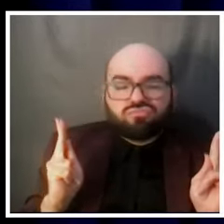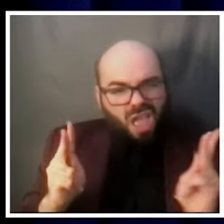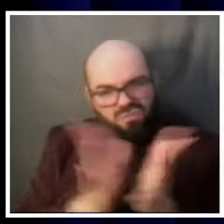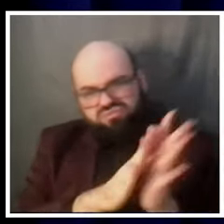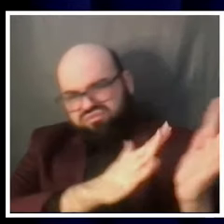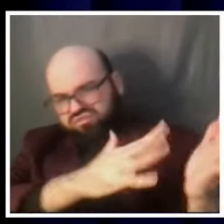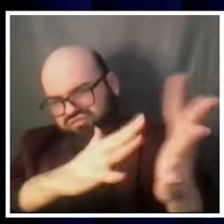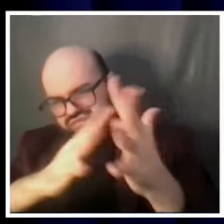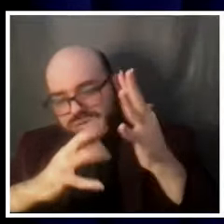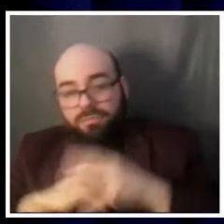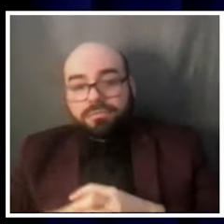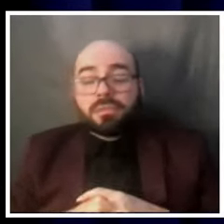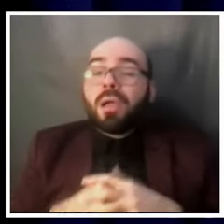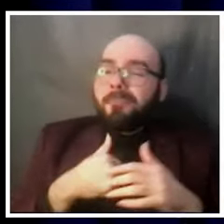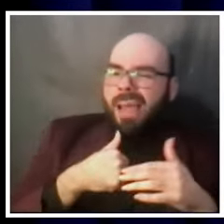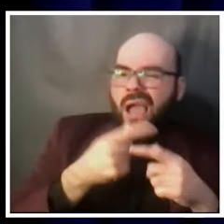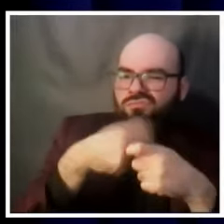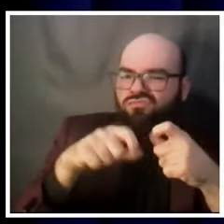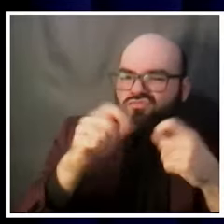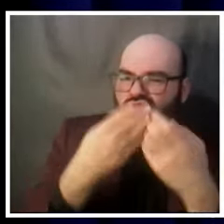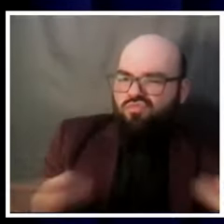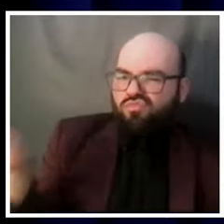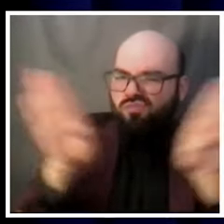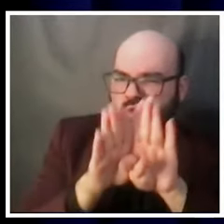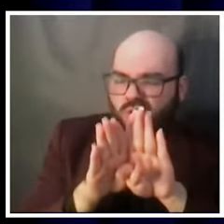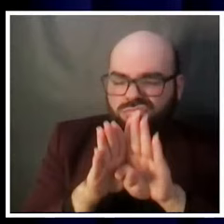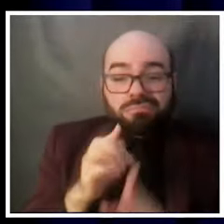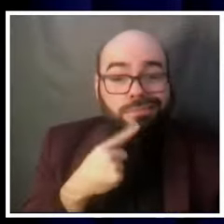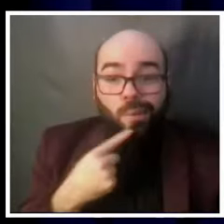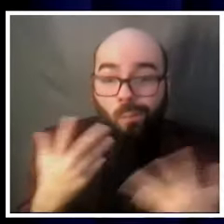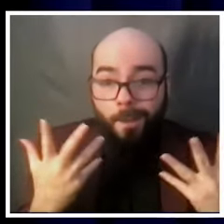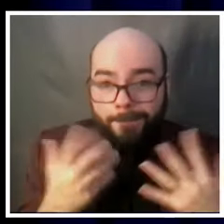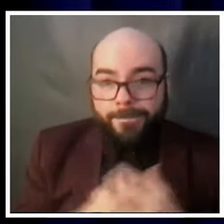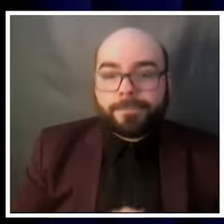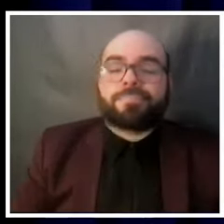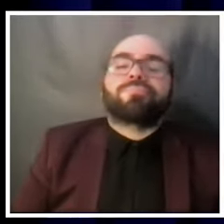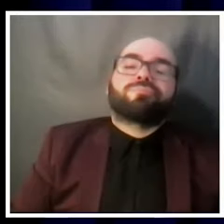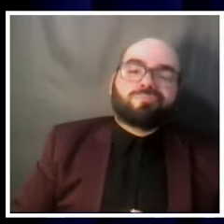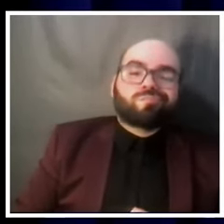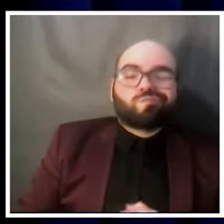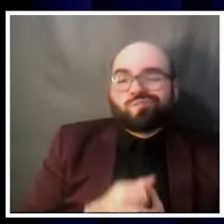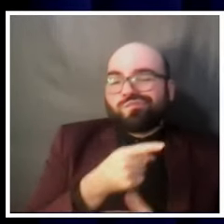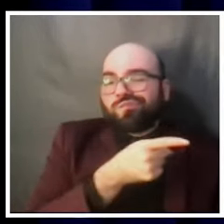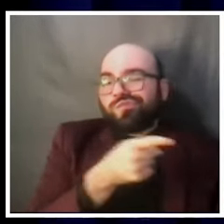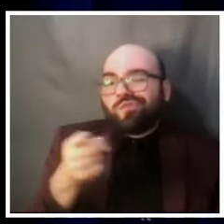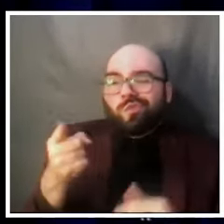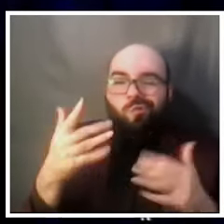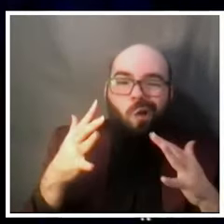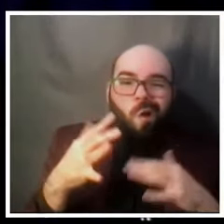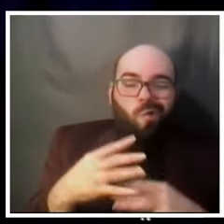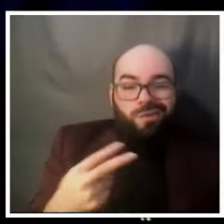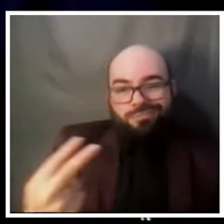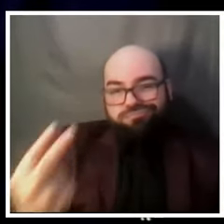let me close with this. As you've observed, I can't hide it.